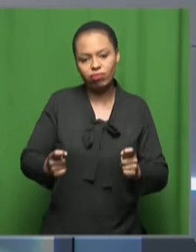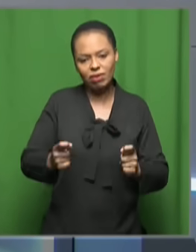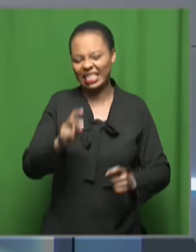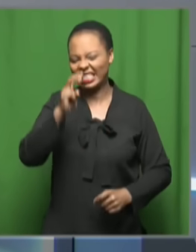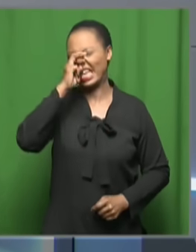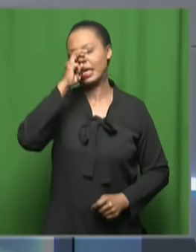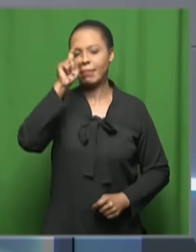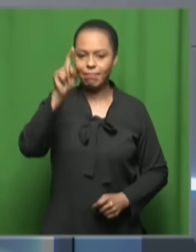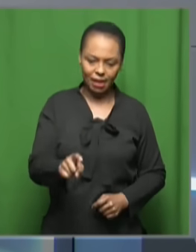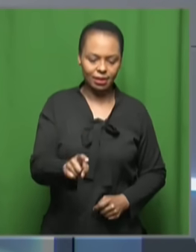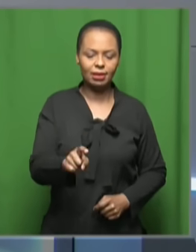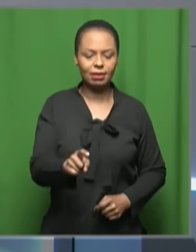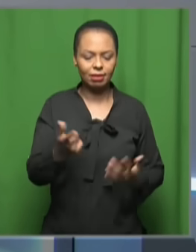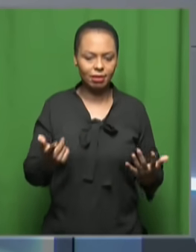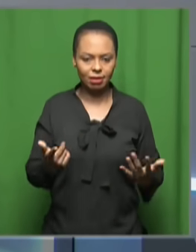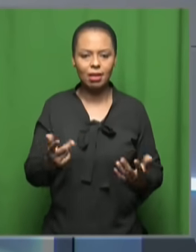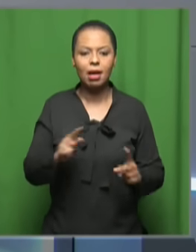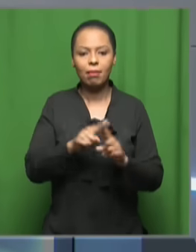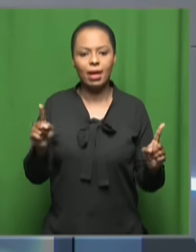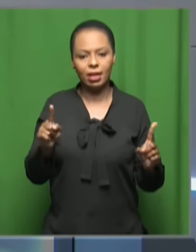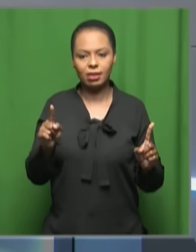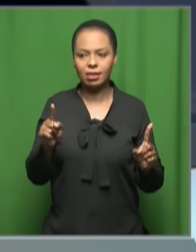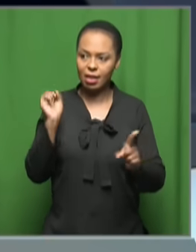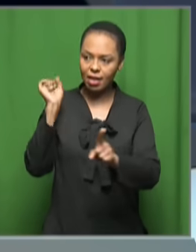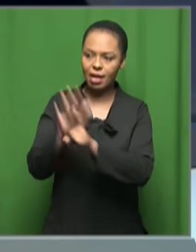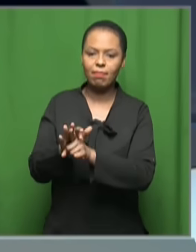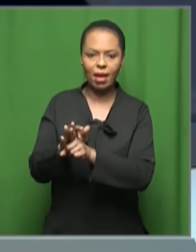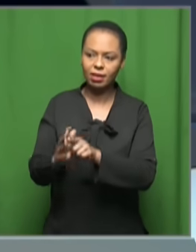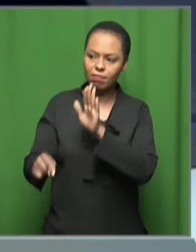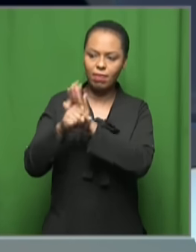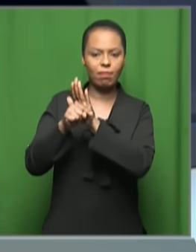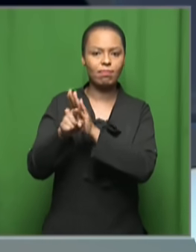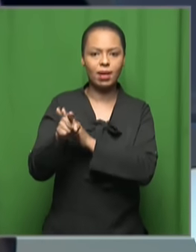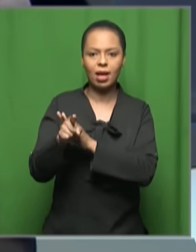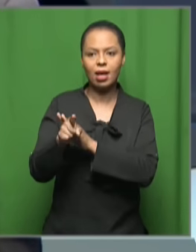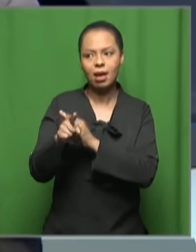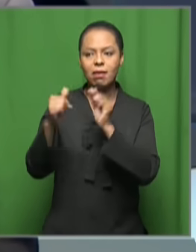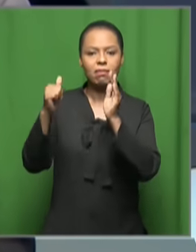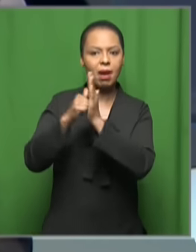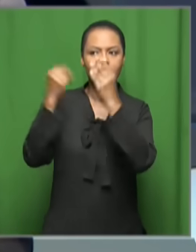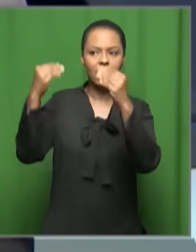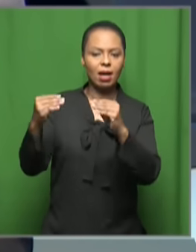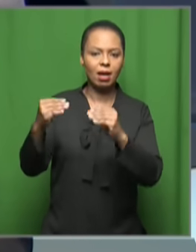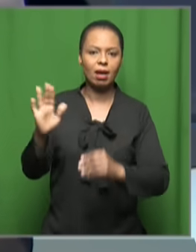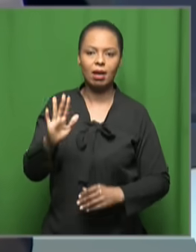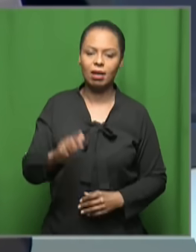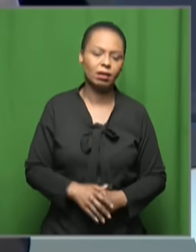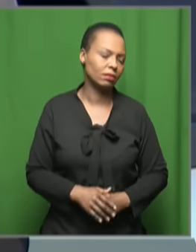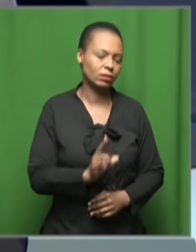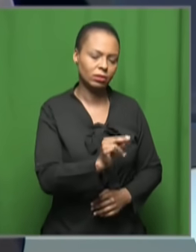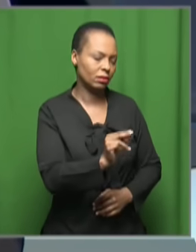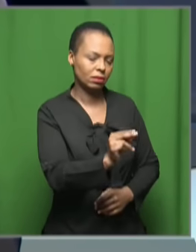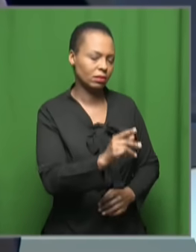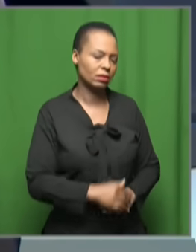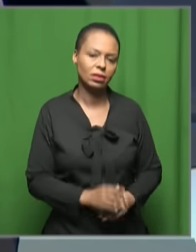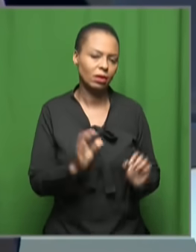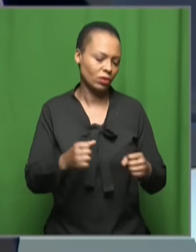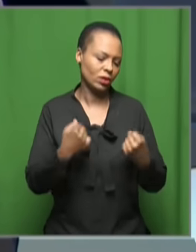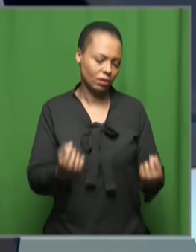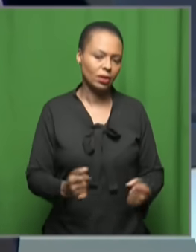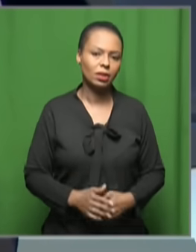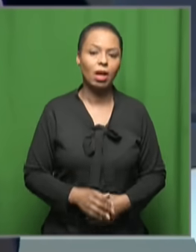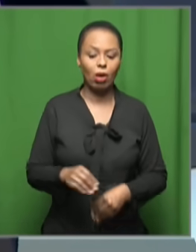stifling industry and markets? No, Tulas, unfortunately you can't, because